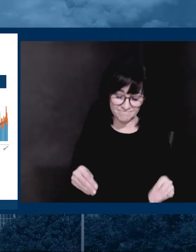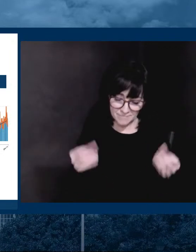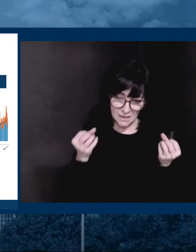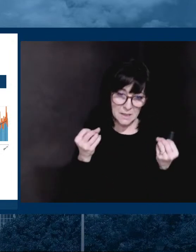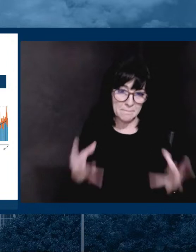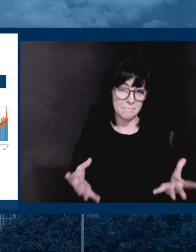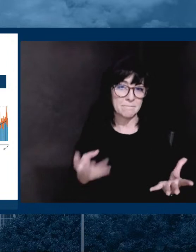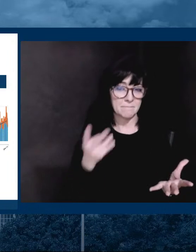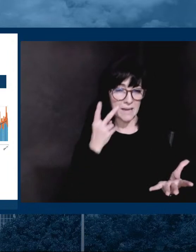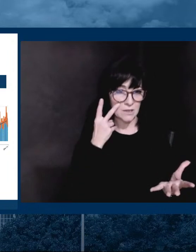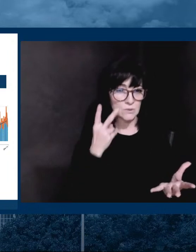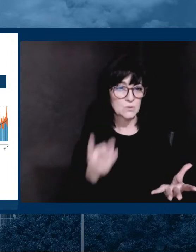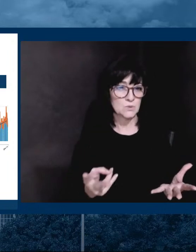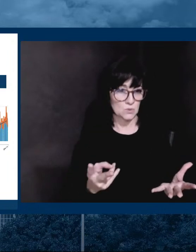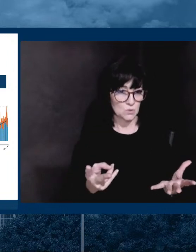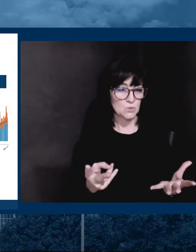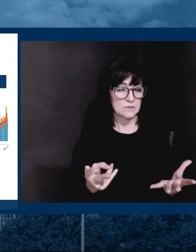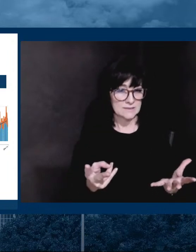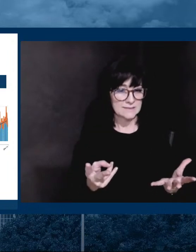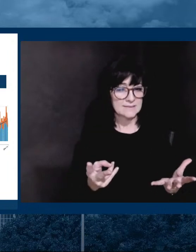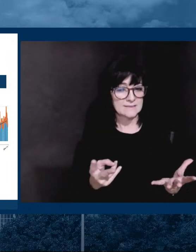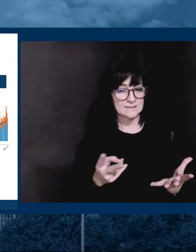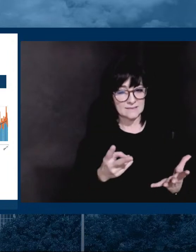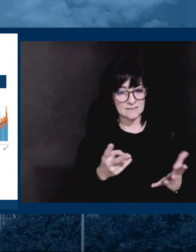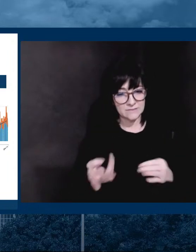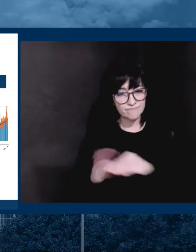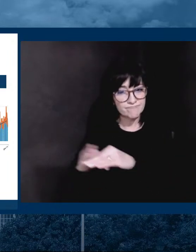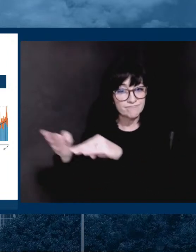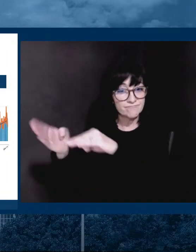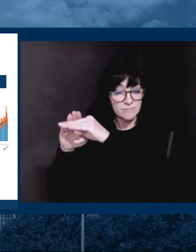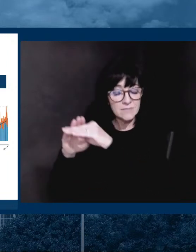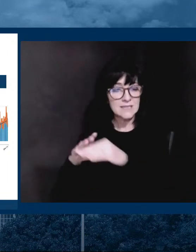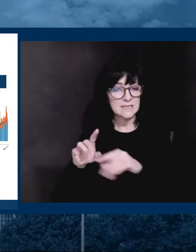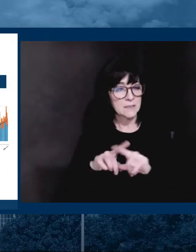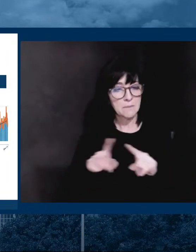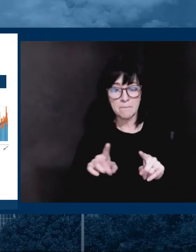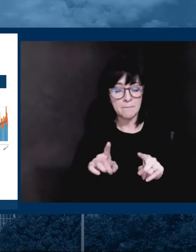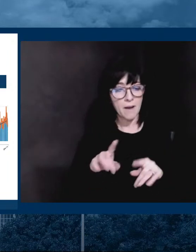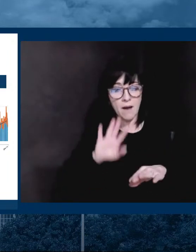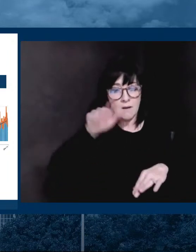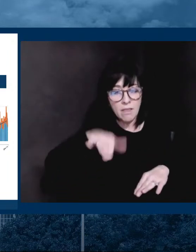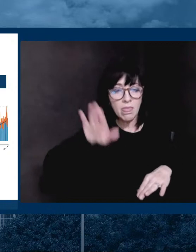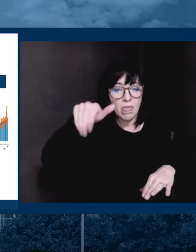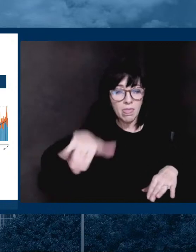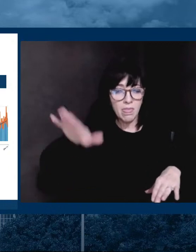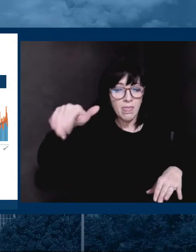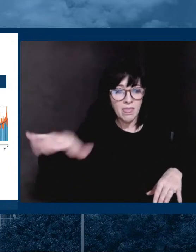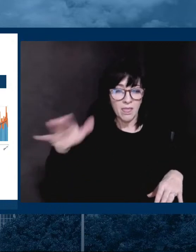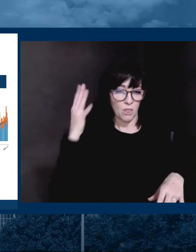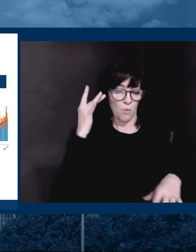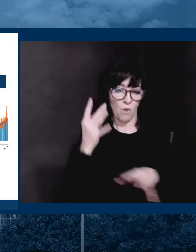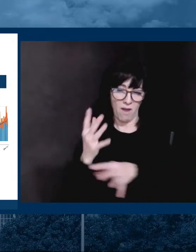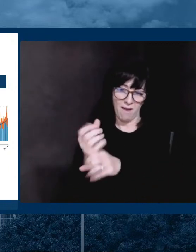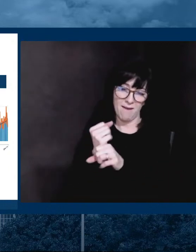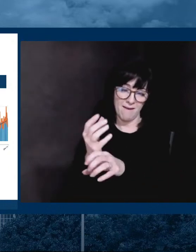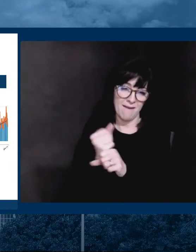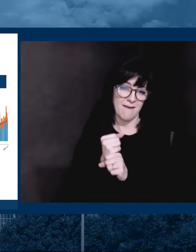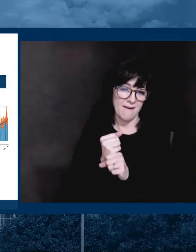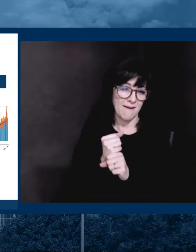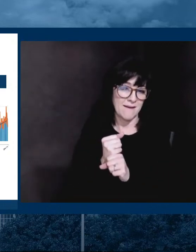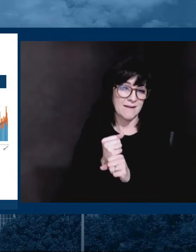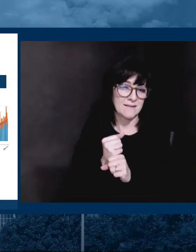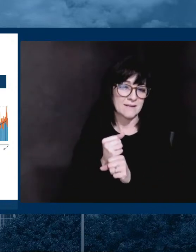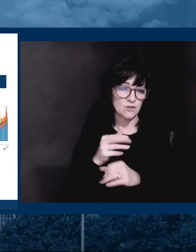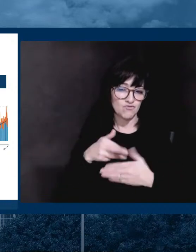the receiving the results from the tests on given days, and we see large numbers that come in a